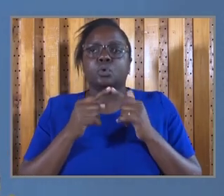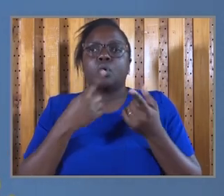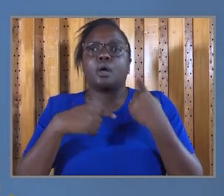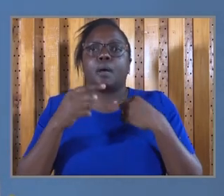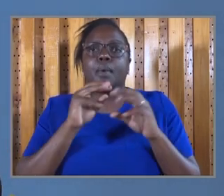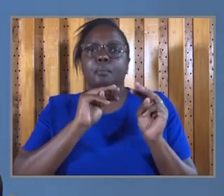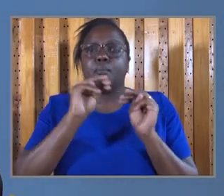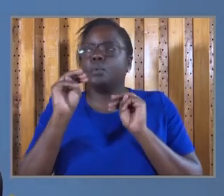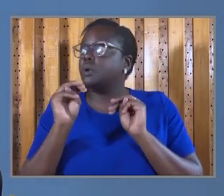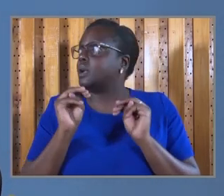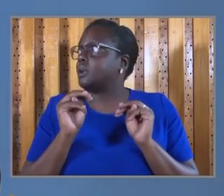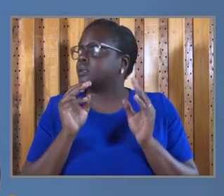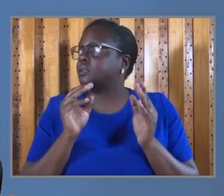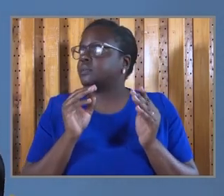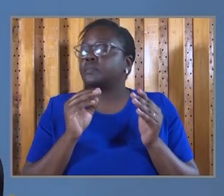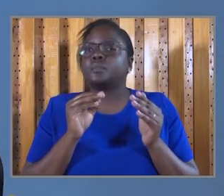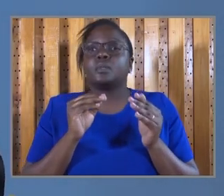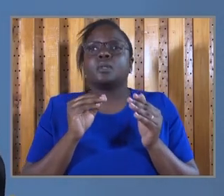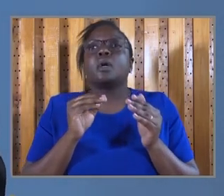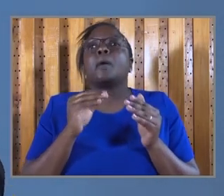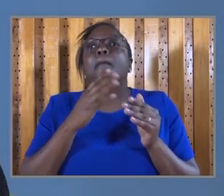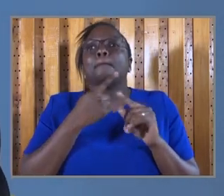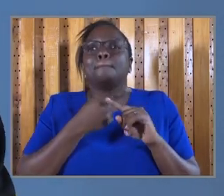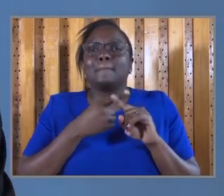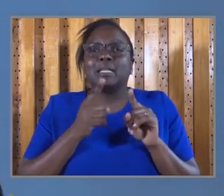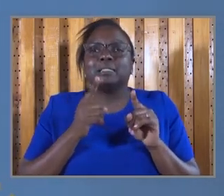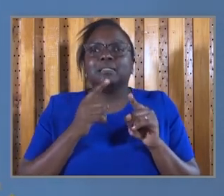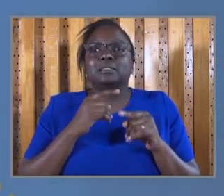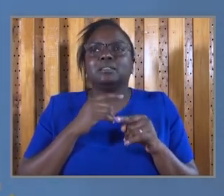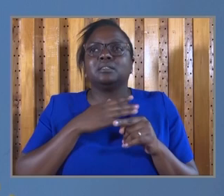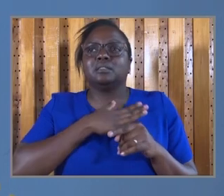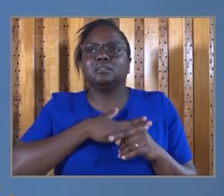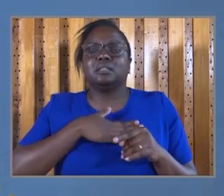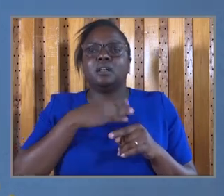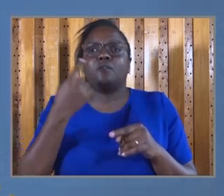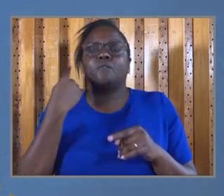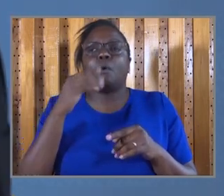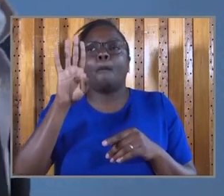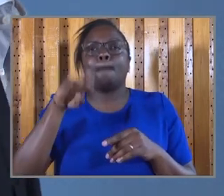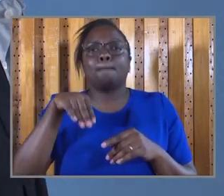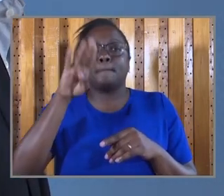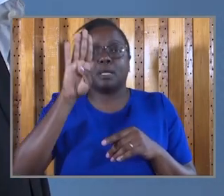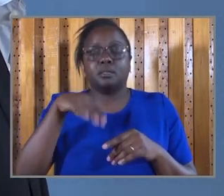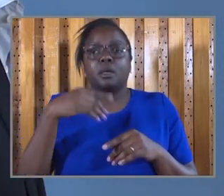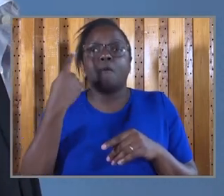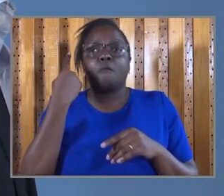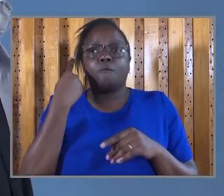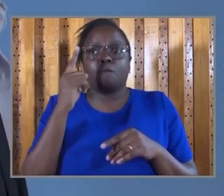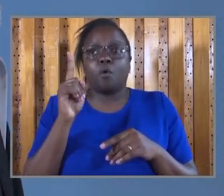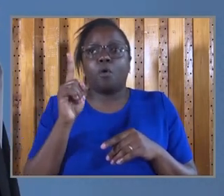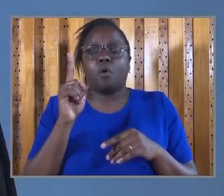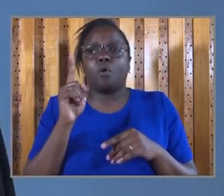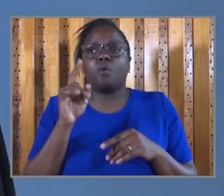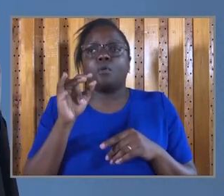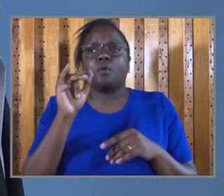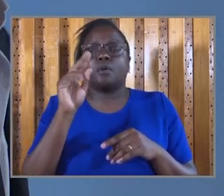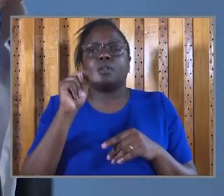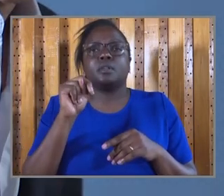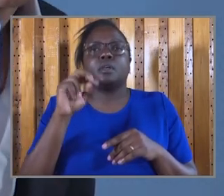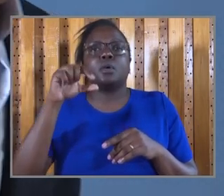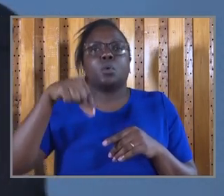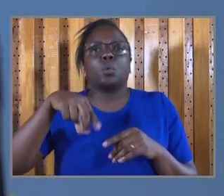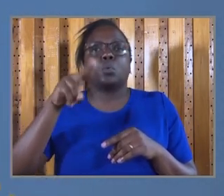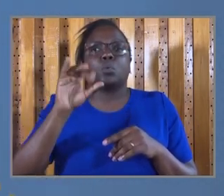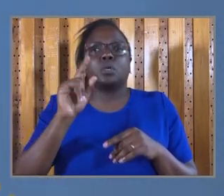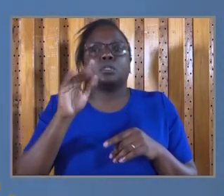moderate. But we want to thank you most sincerely for painting the inequities that are there